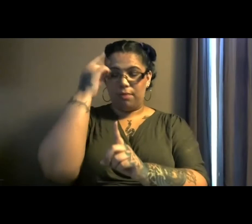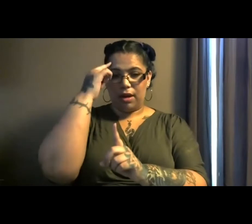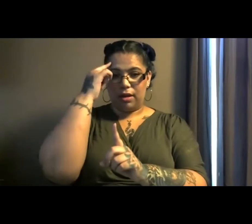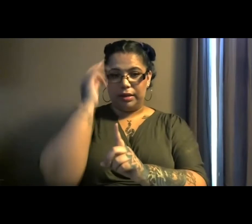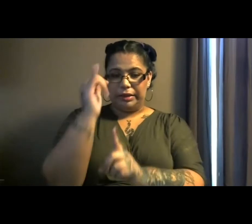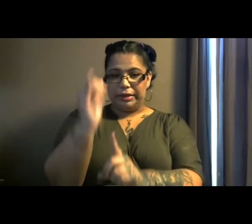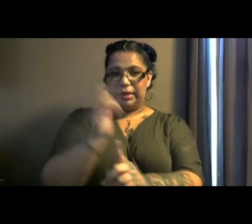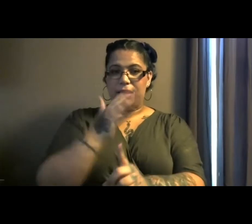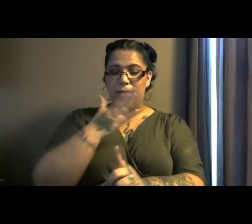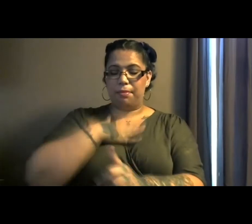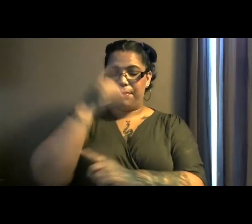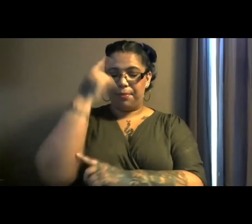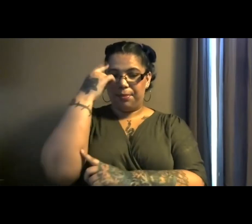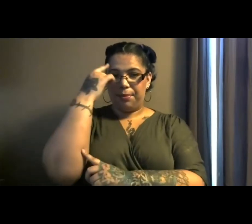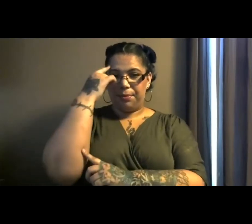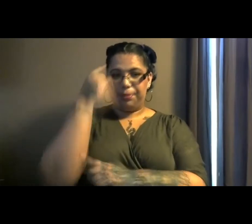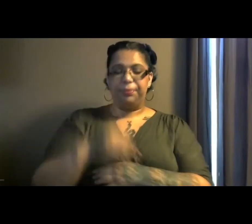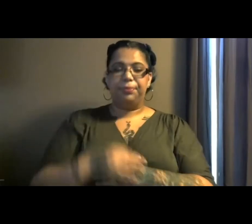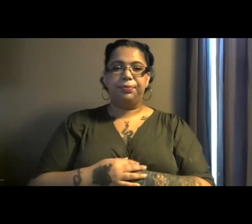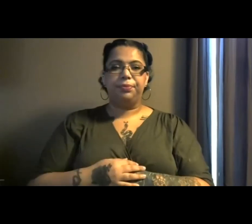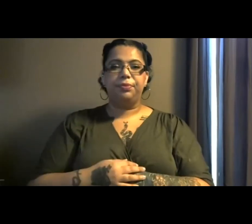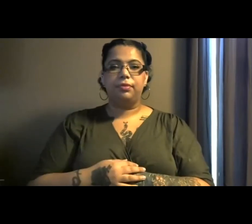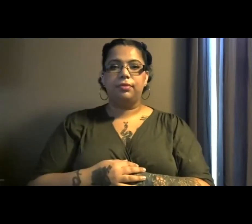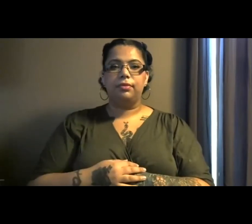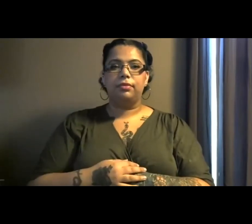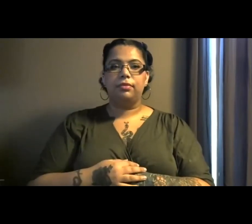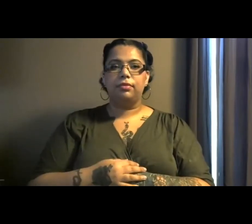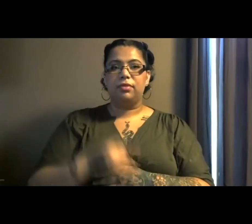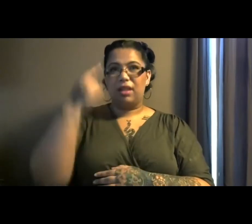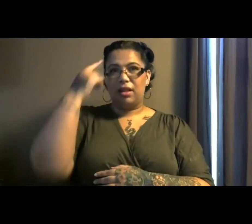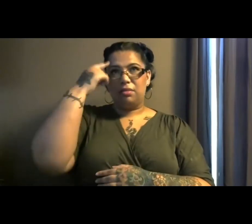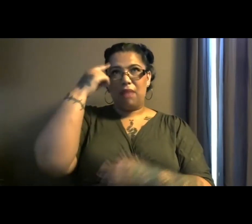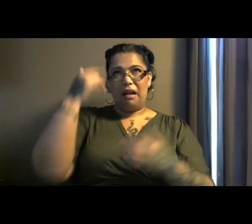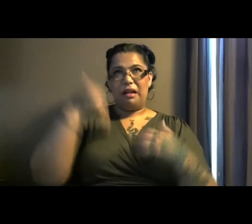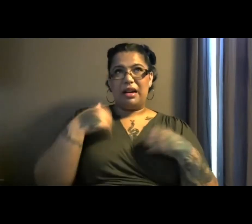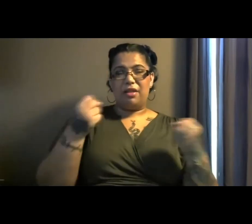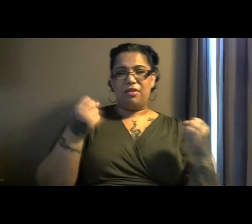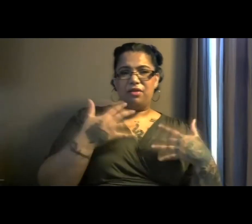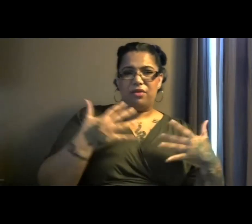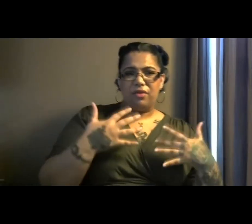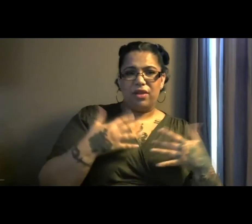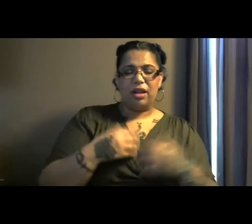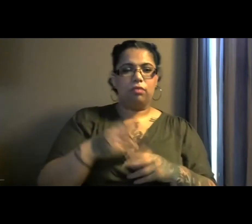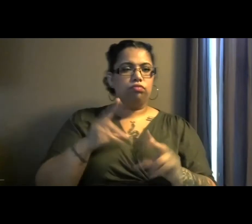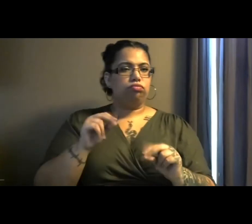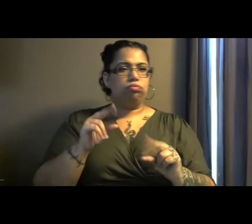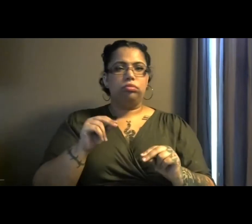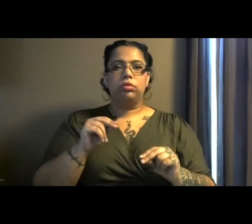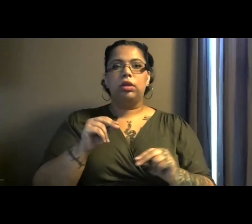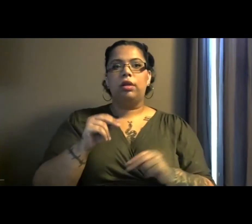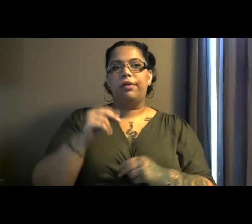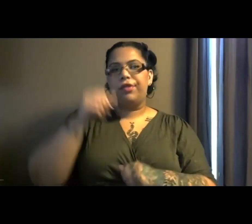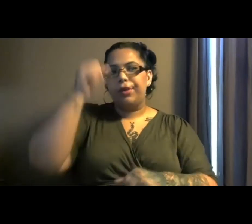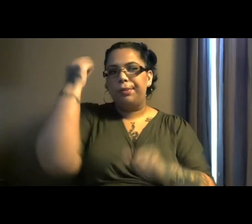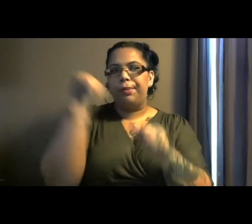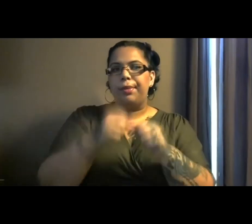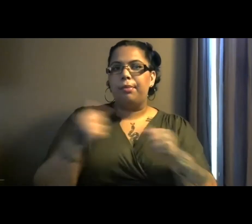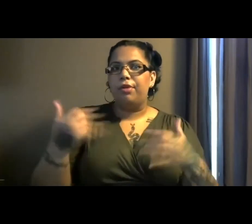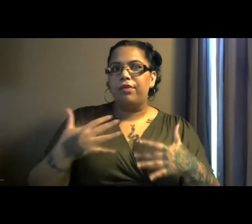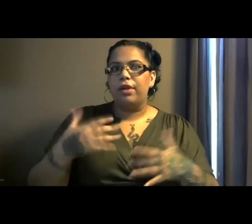mind. There is no fear in this mind, no memory of fear, no expectation of